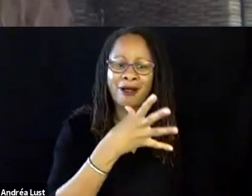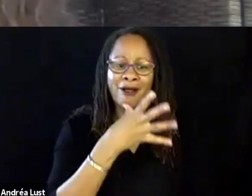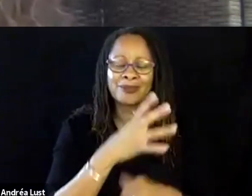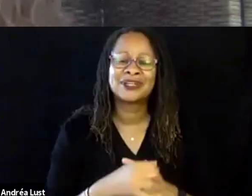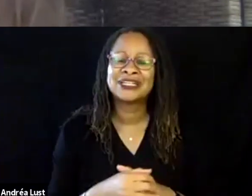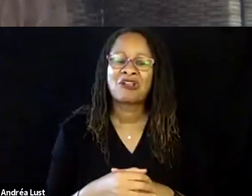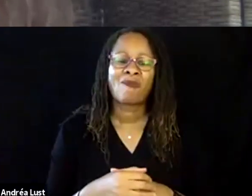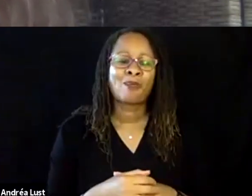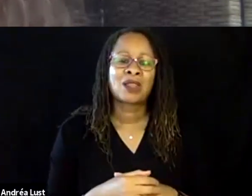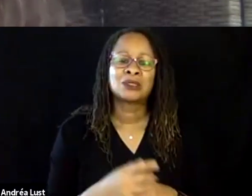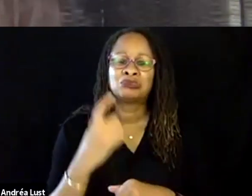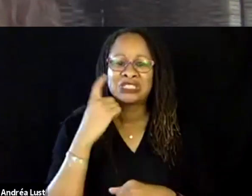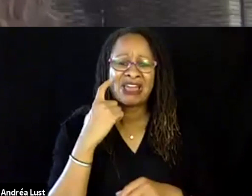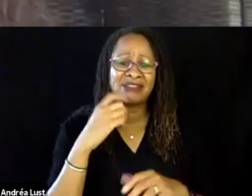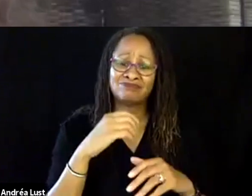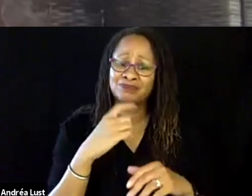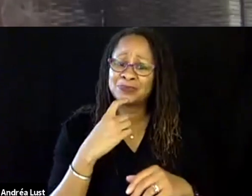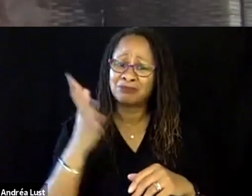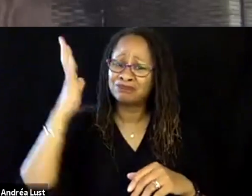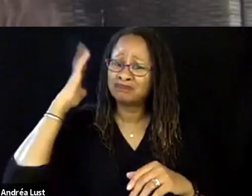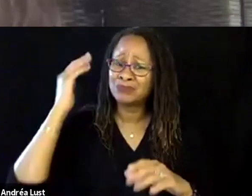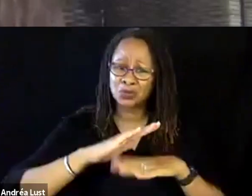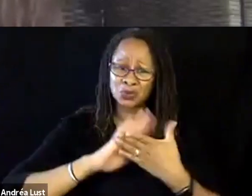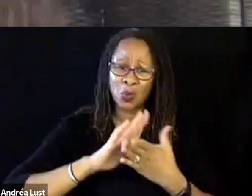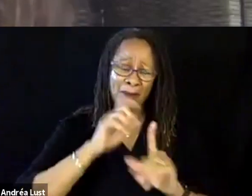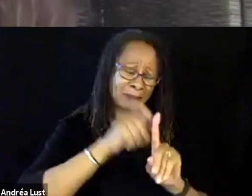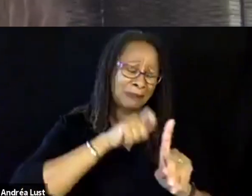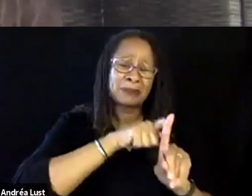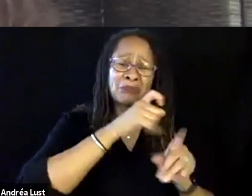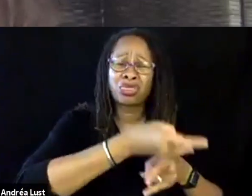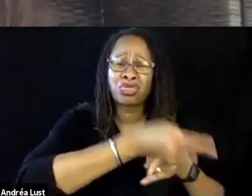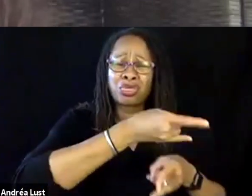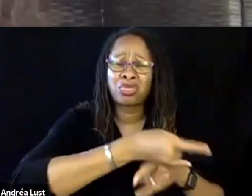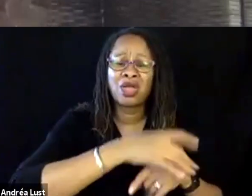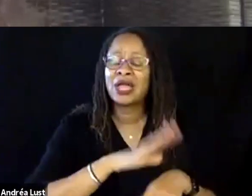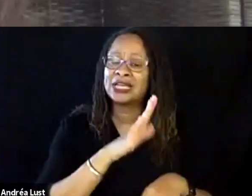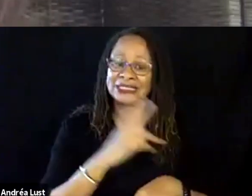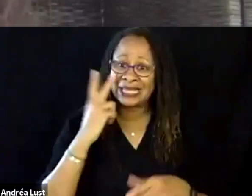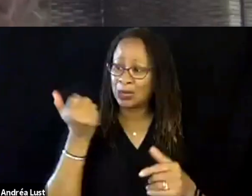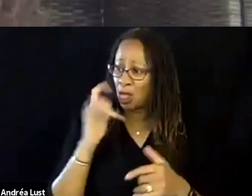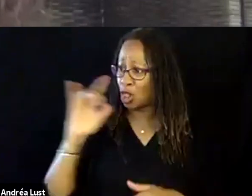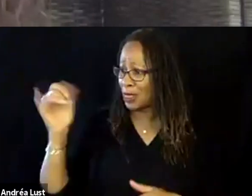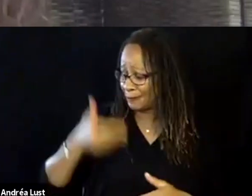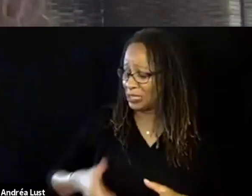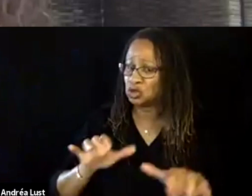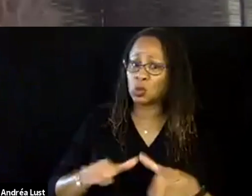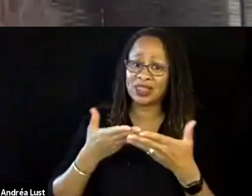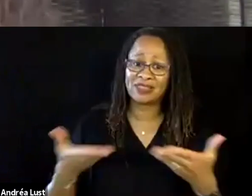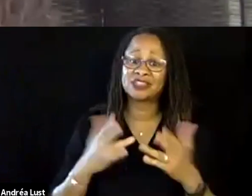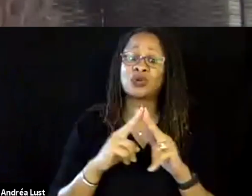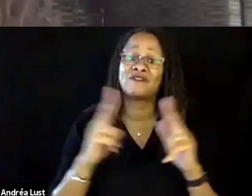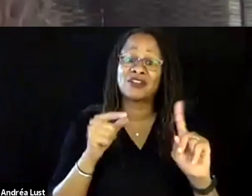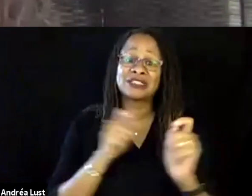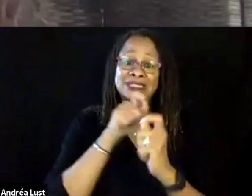you said, you know, you were picked on in school and you just never saw anyone like yourself doing these things, and you had really specific